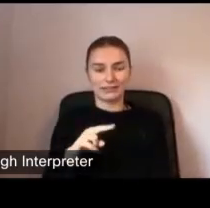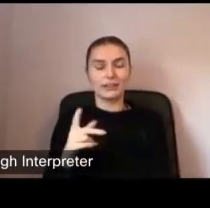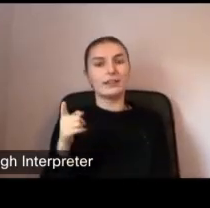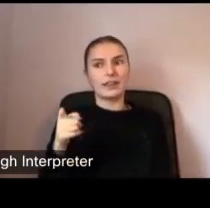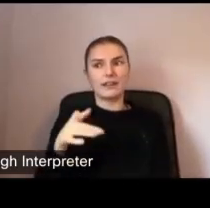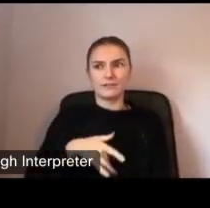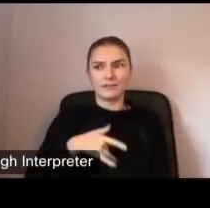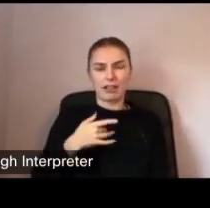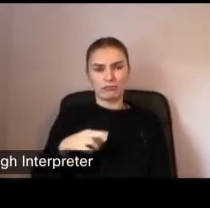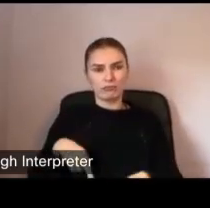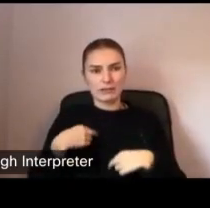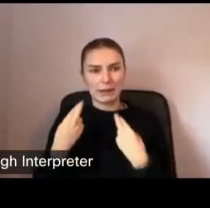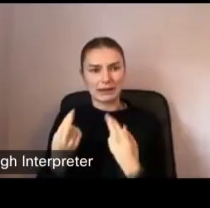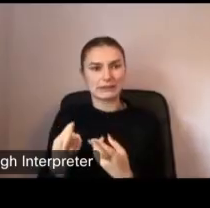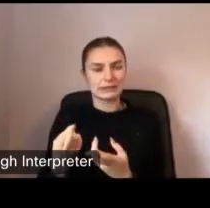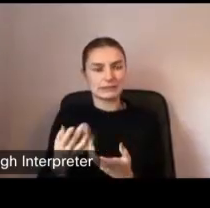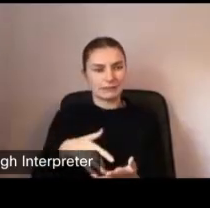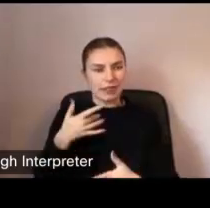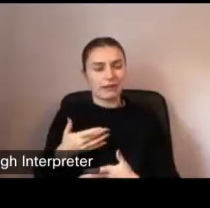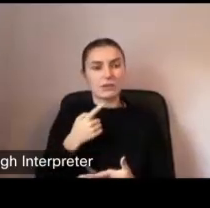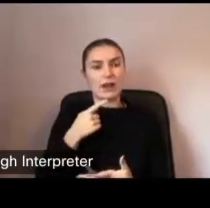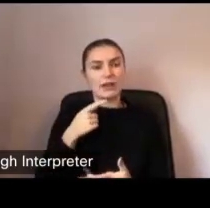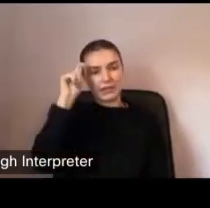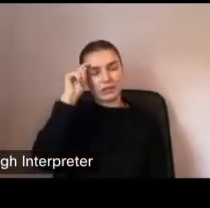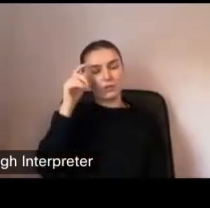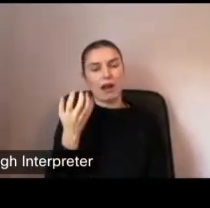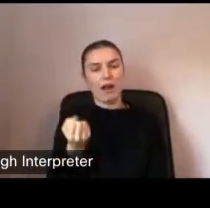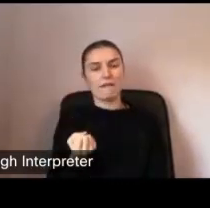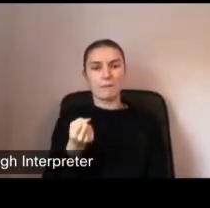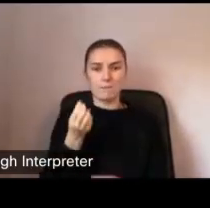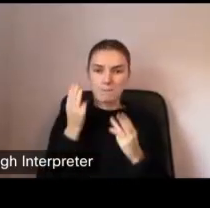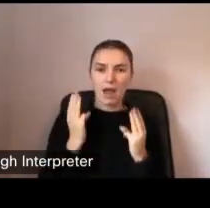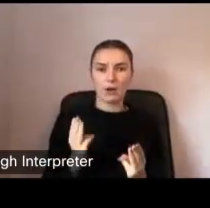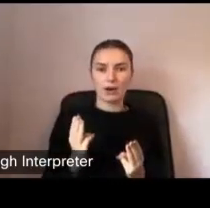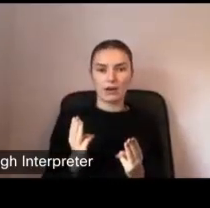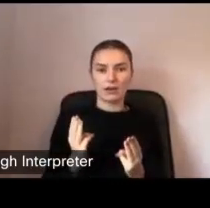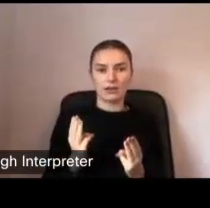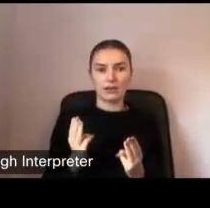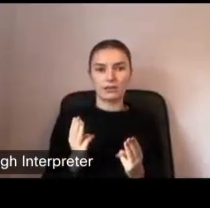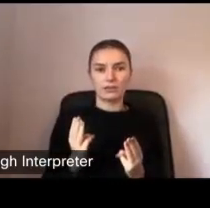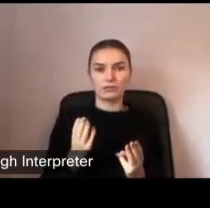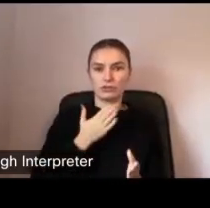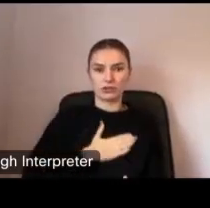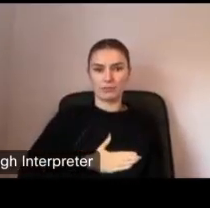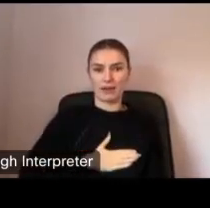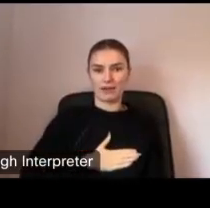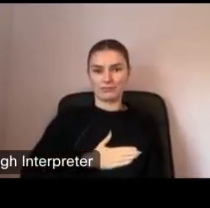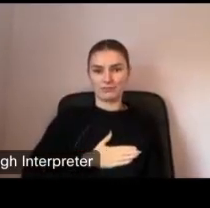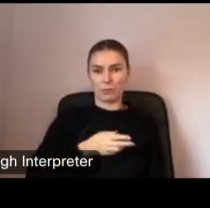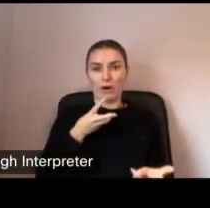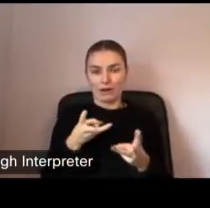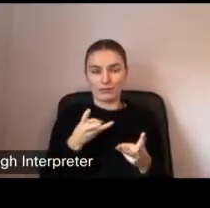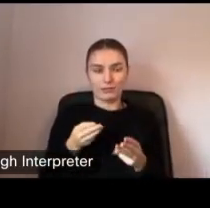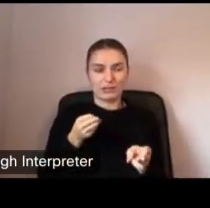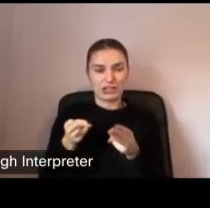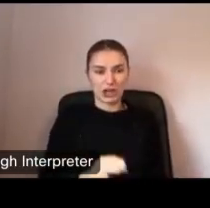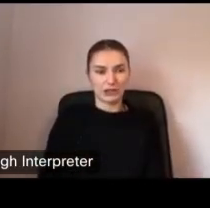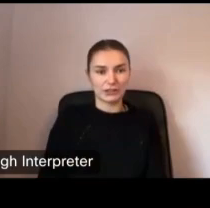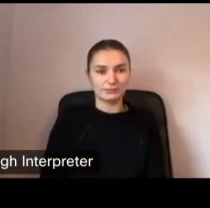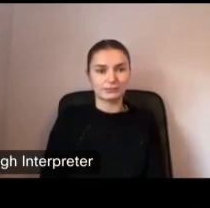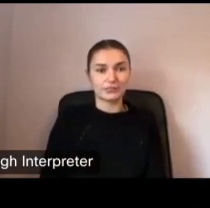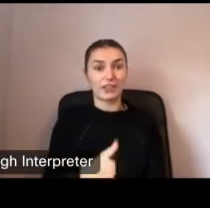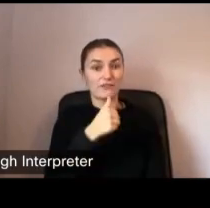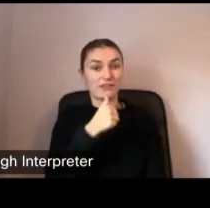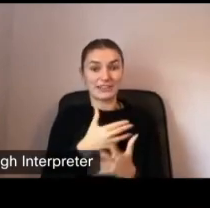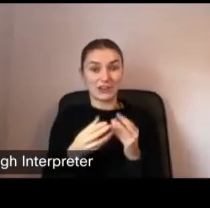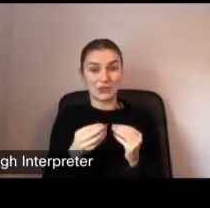So so I think you actually have power by being just a practitioner. Yeah. That's the first thing you said to us when